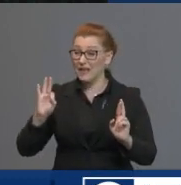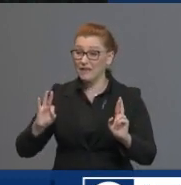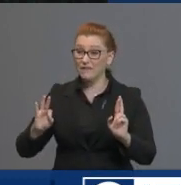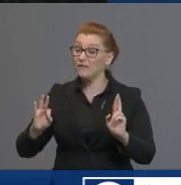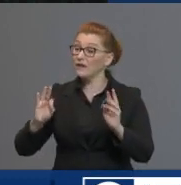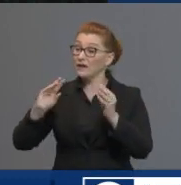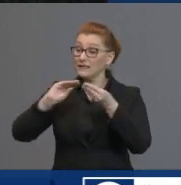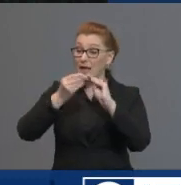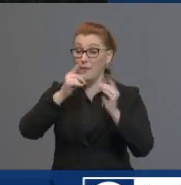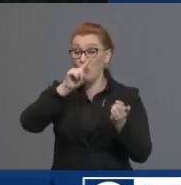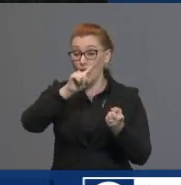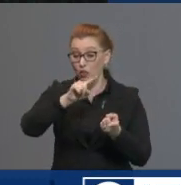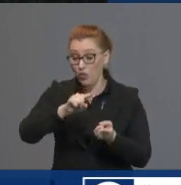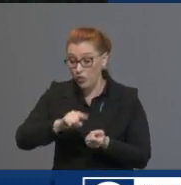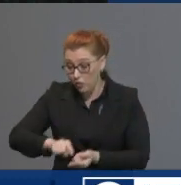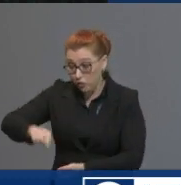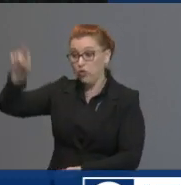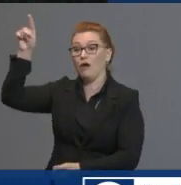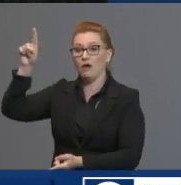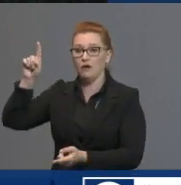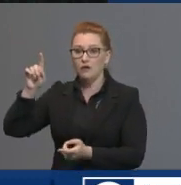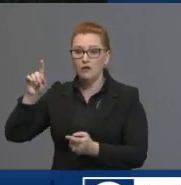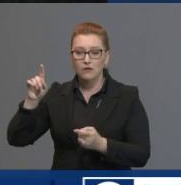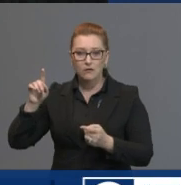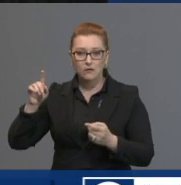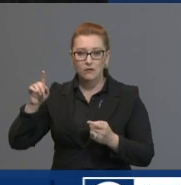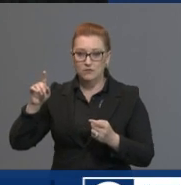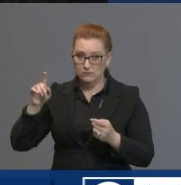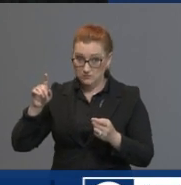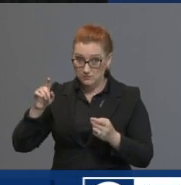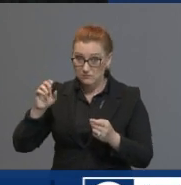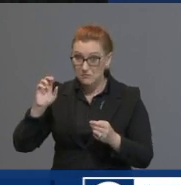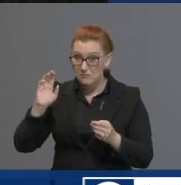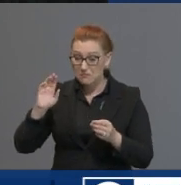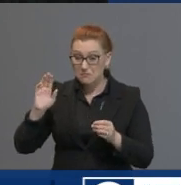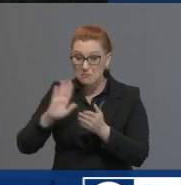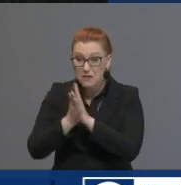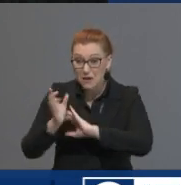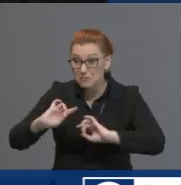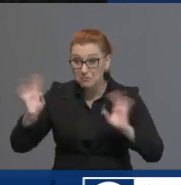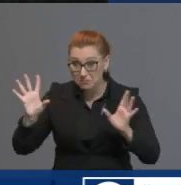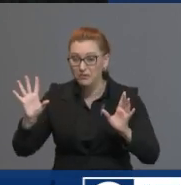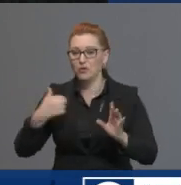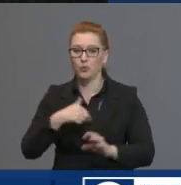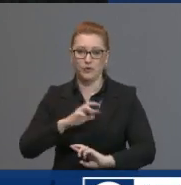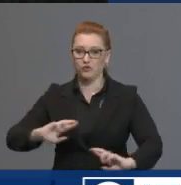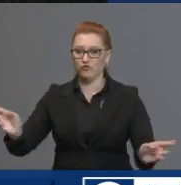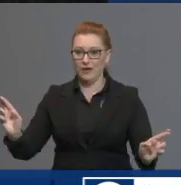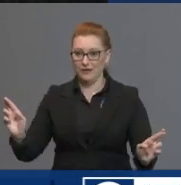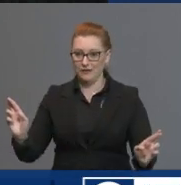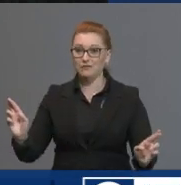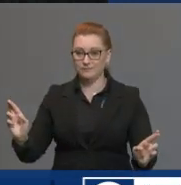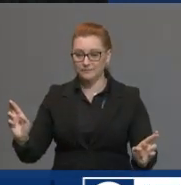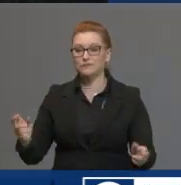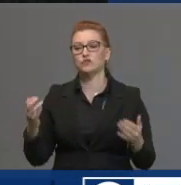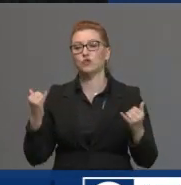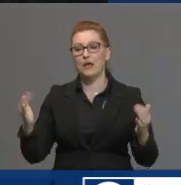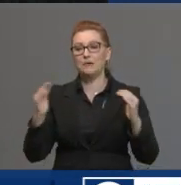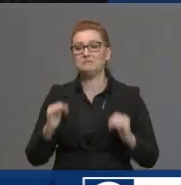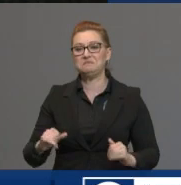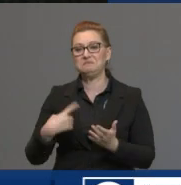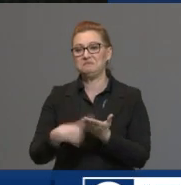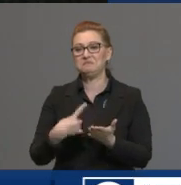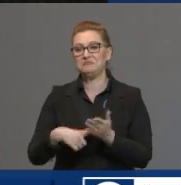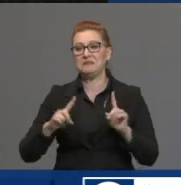to turn for the worse. That's not the situation in Arizona today. Let's talk